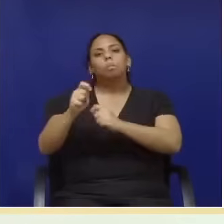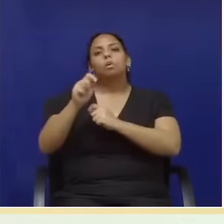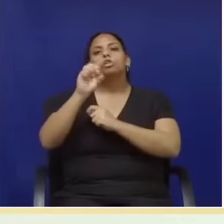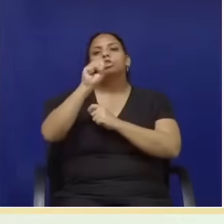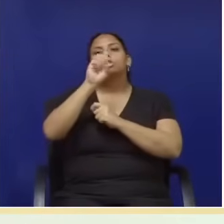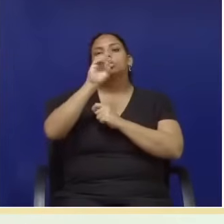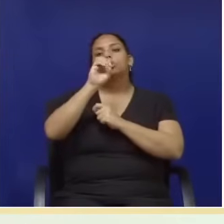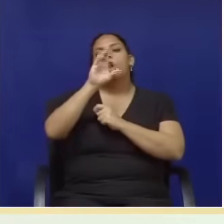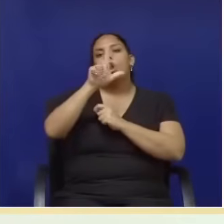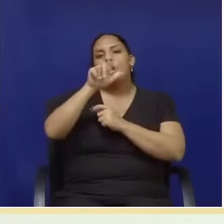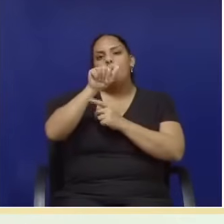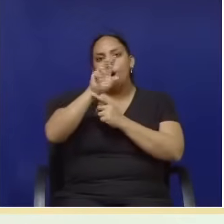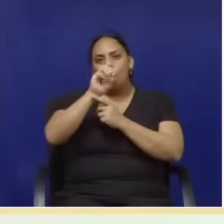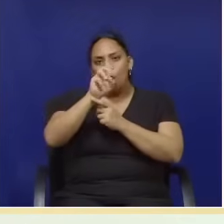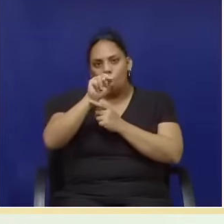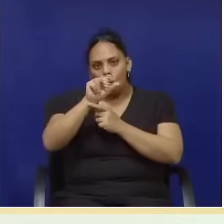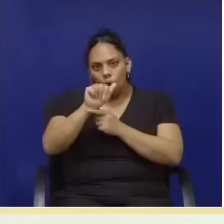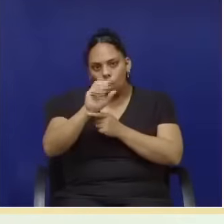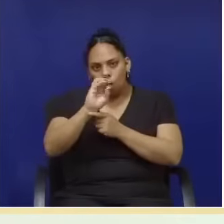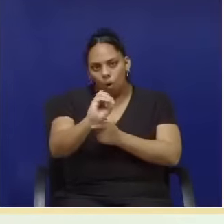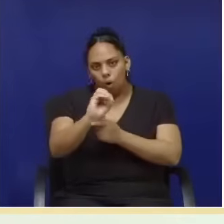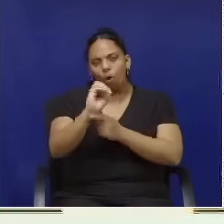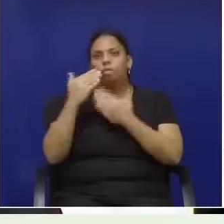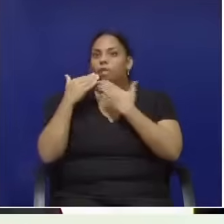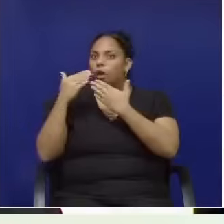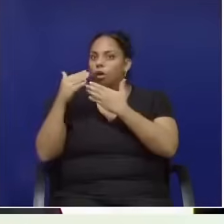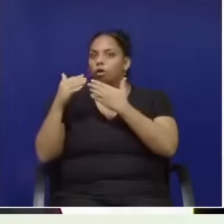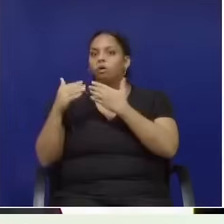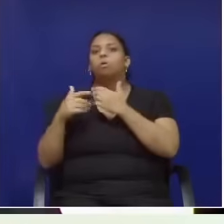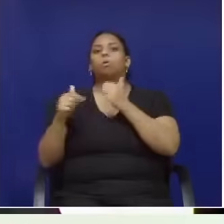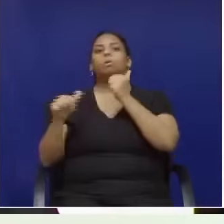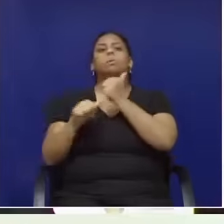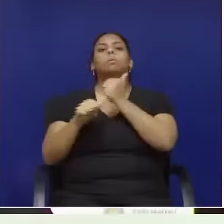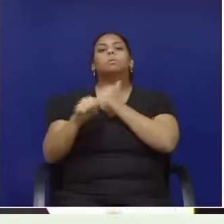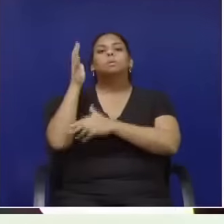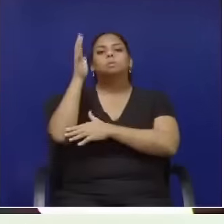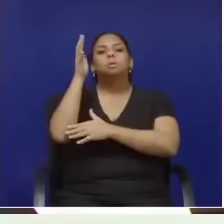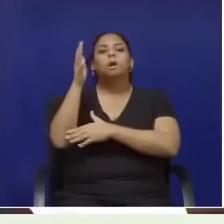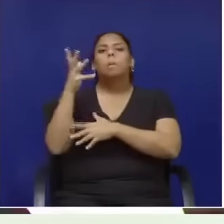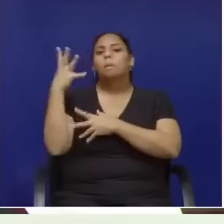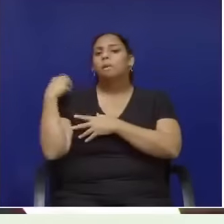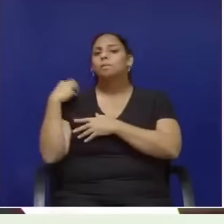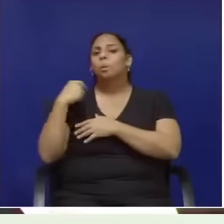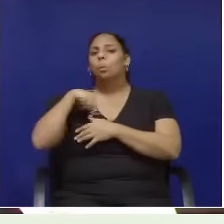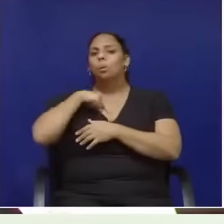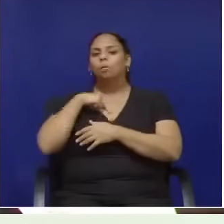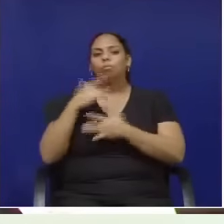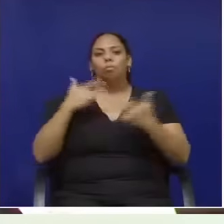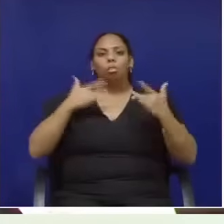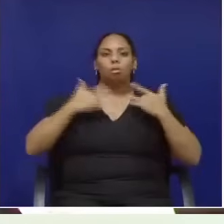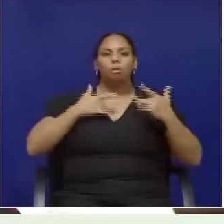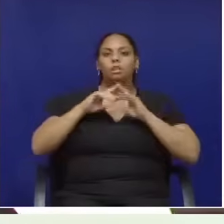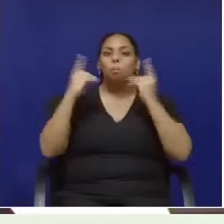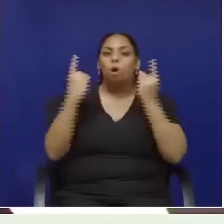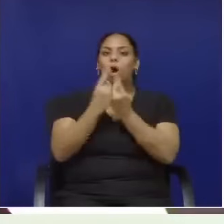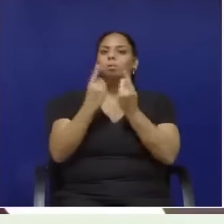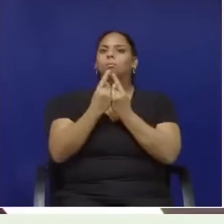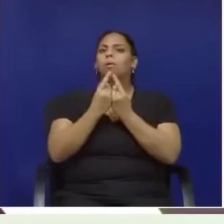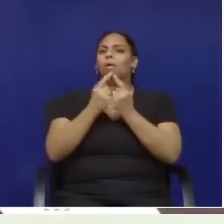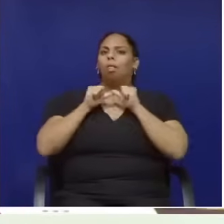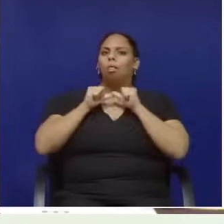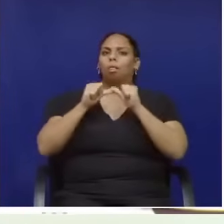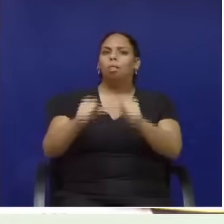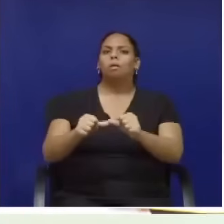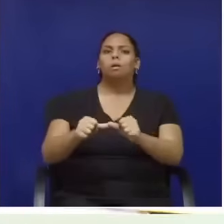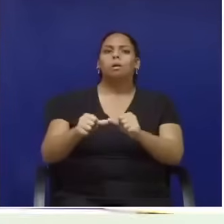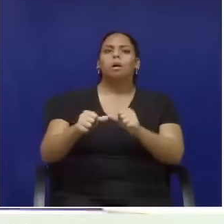Thank you, House Deputy Speaker. Minister, we are concerned that the department continues to expand its